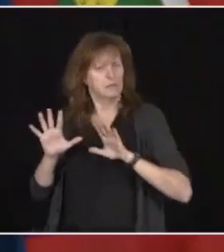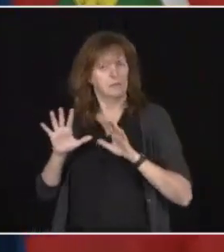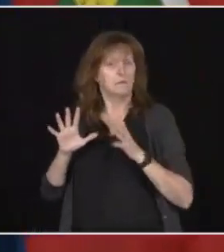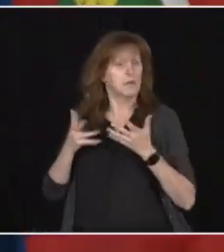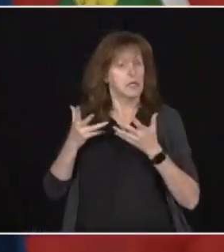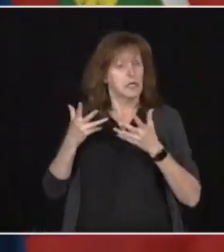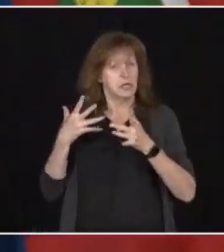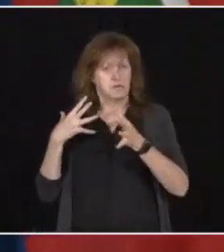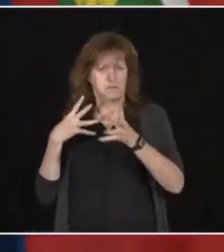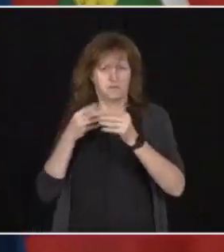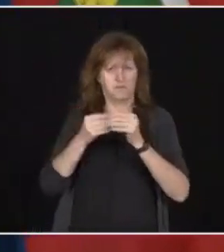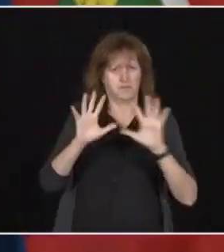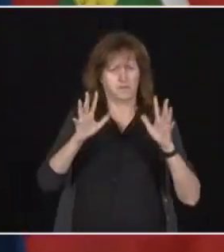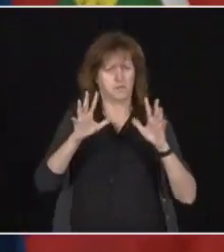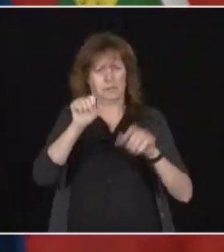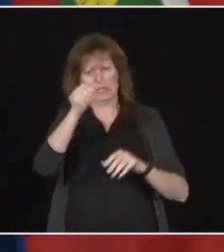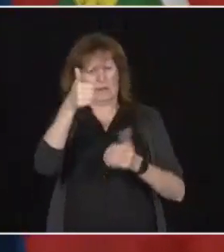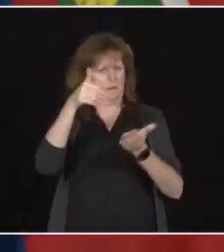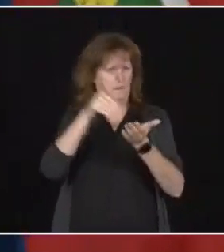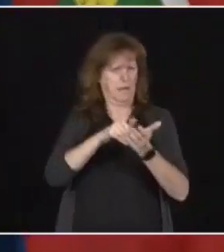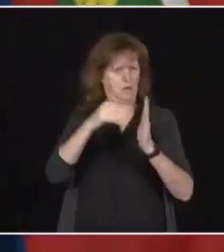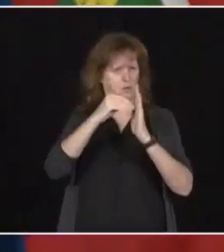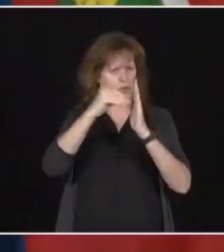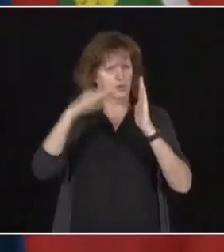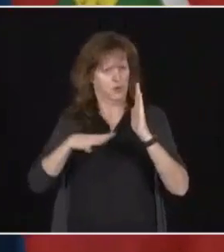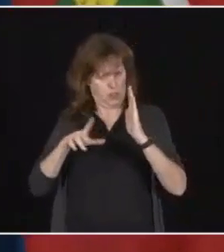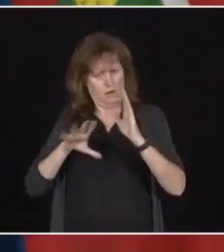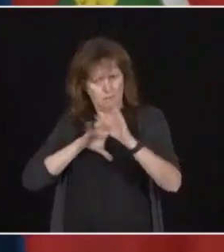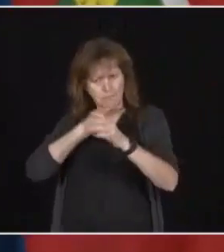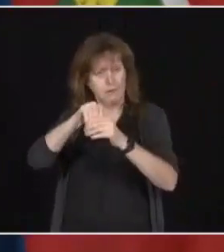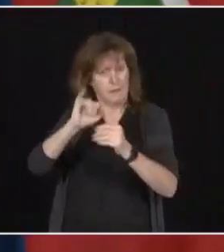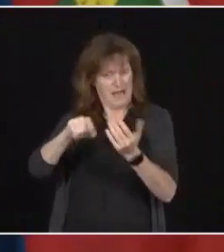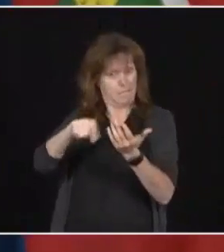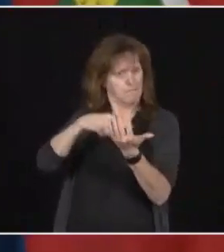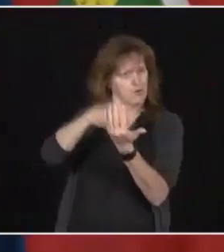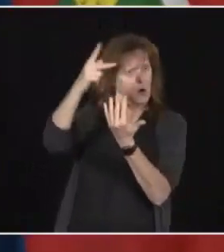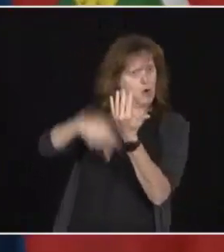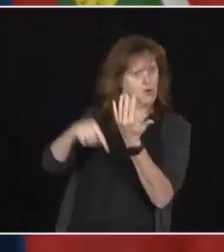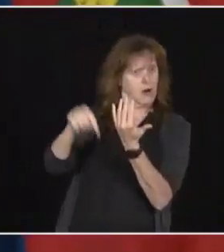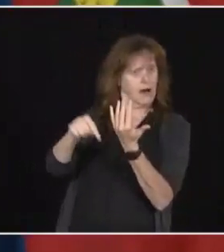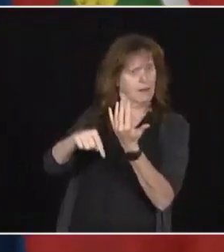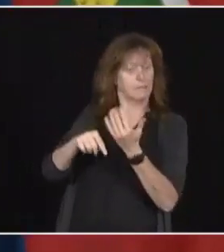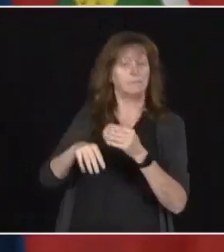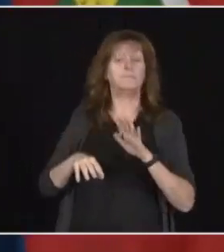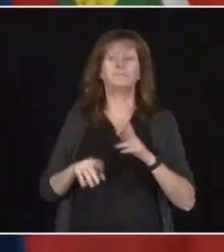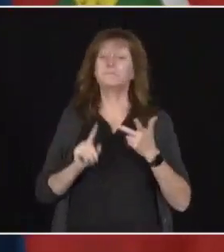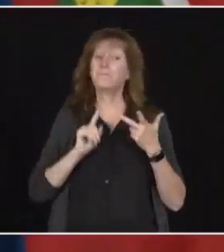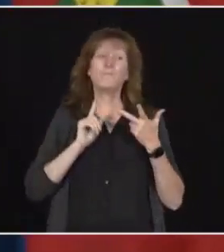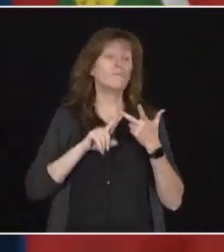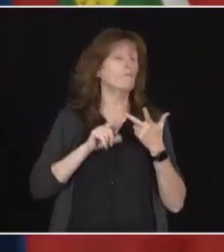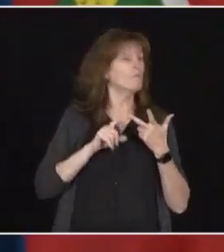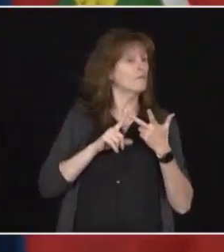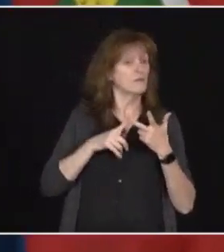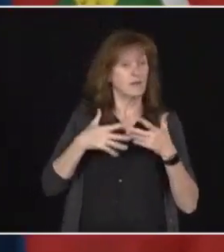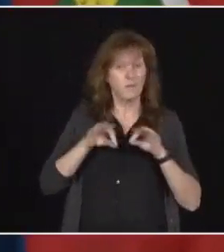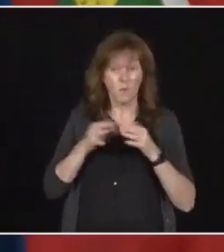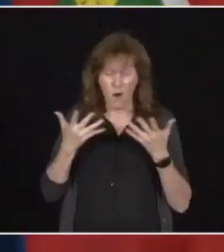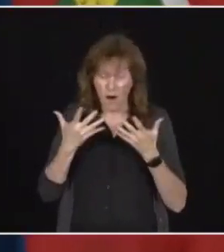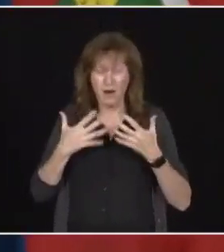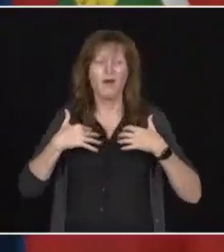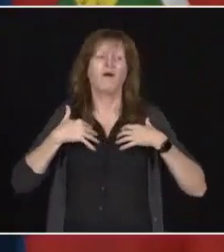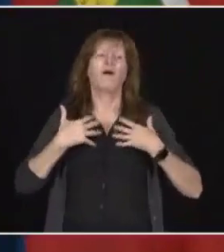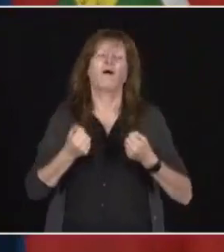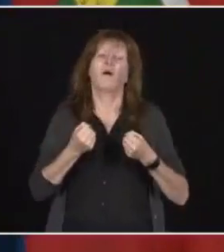of this program. The final element of this program is one of the most critical, and it's with respect to the health and safety protocols that were involved in